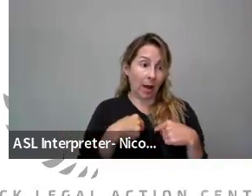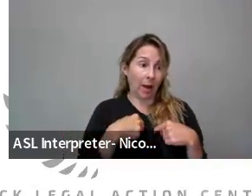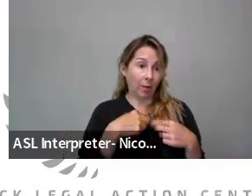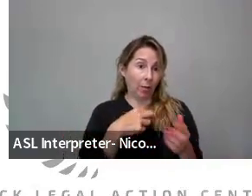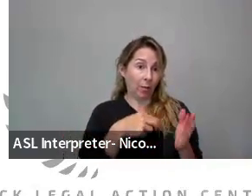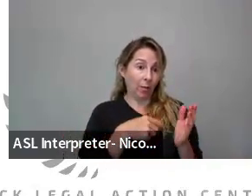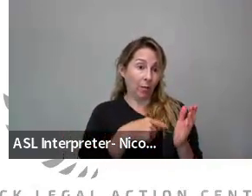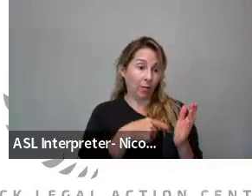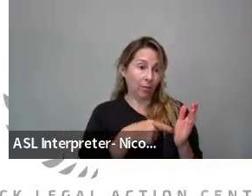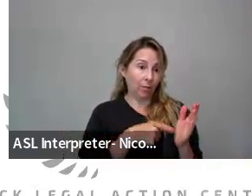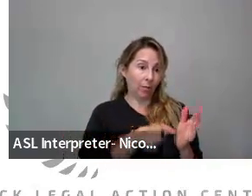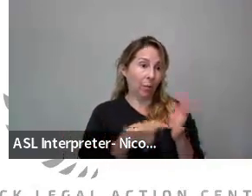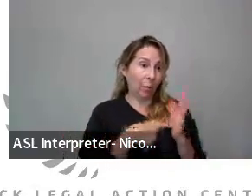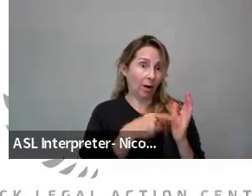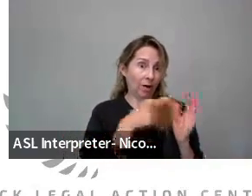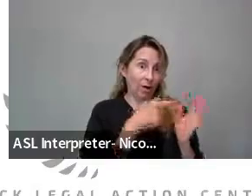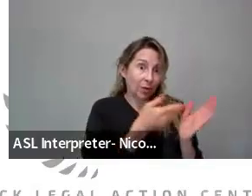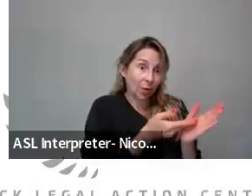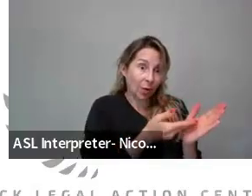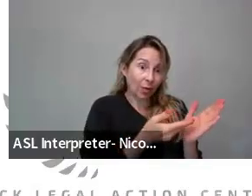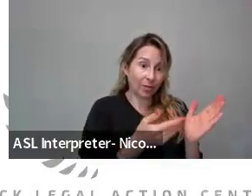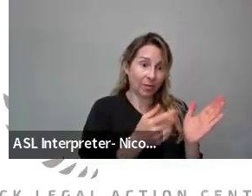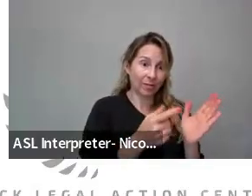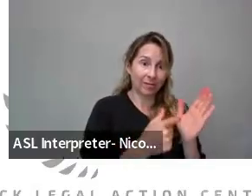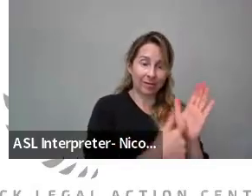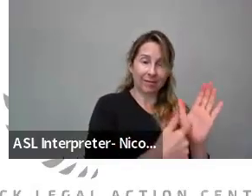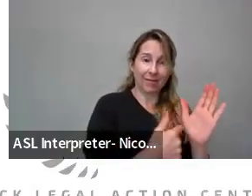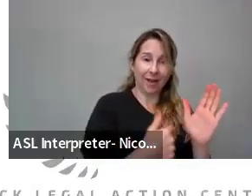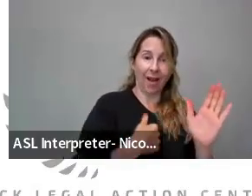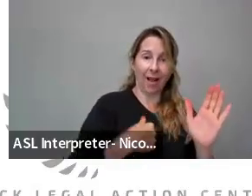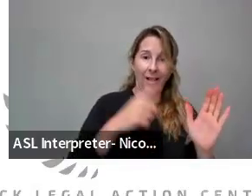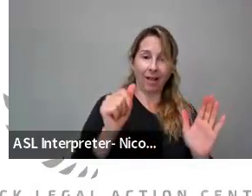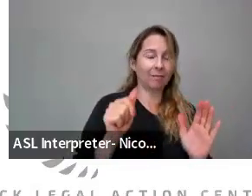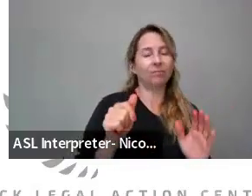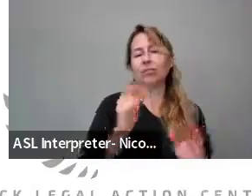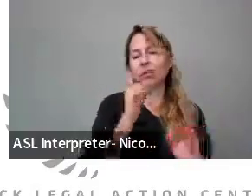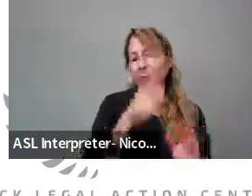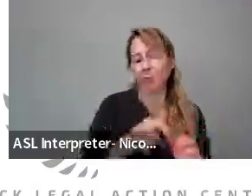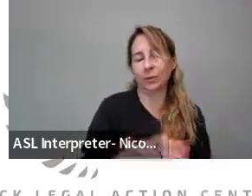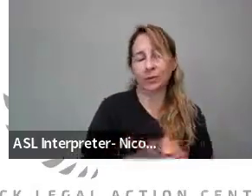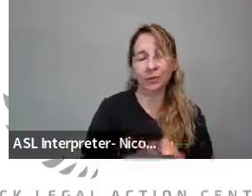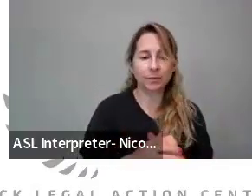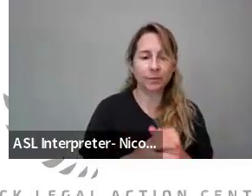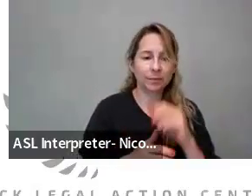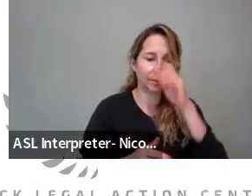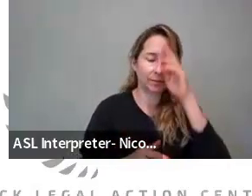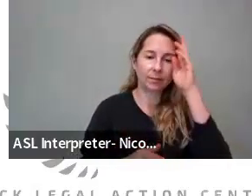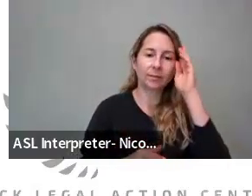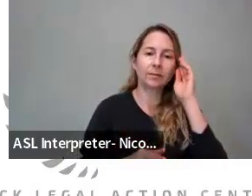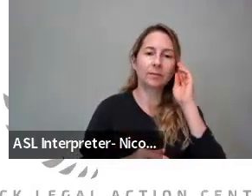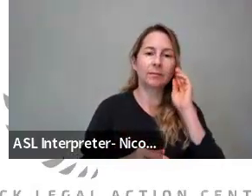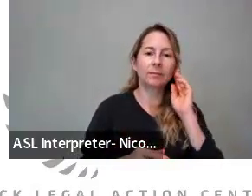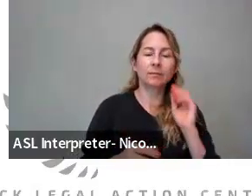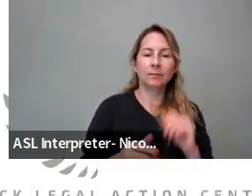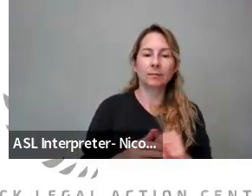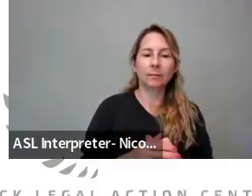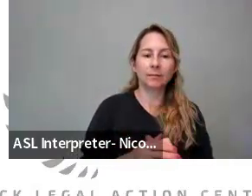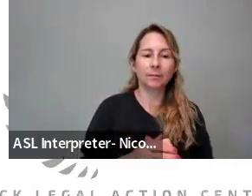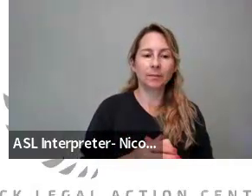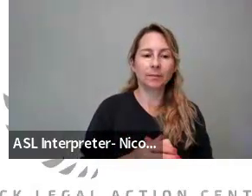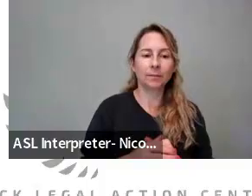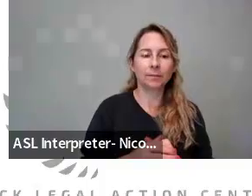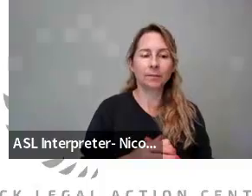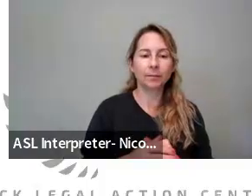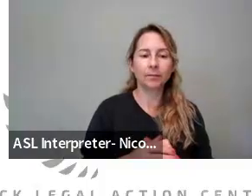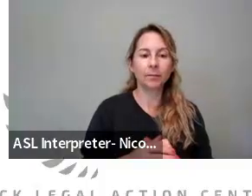so by doing any particular physical test. I should not be required either to attend to